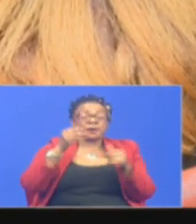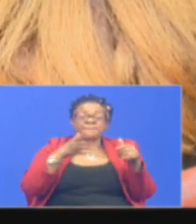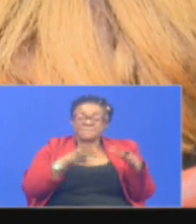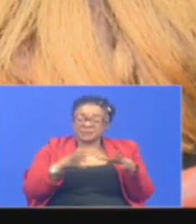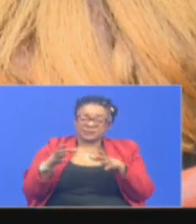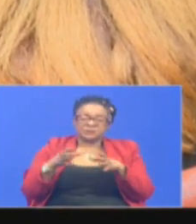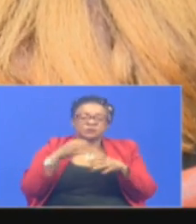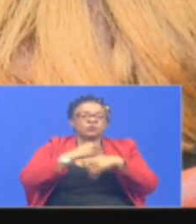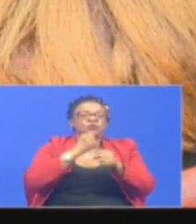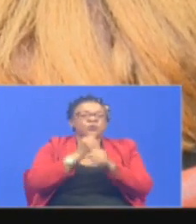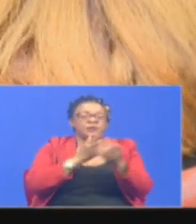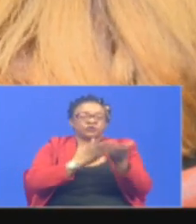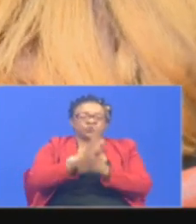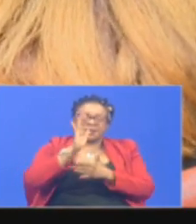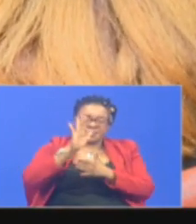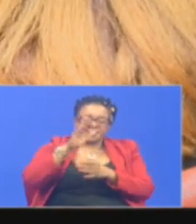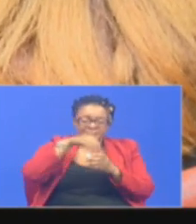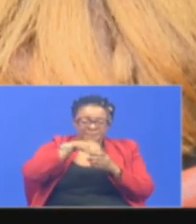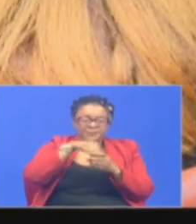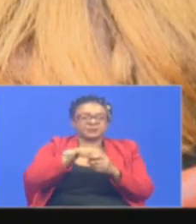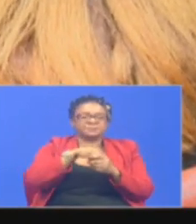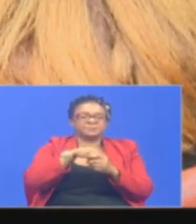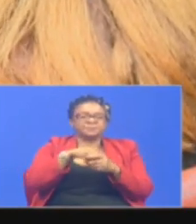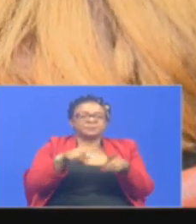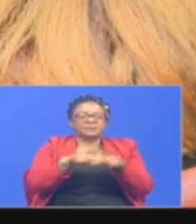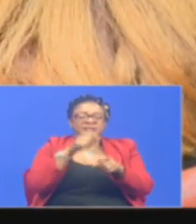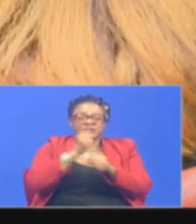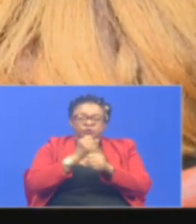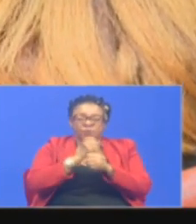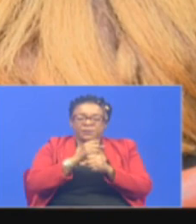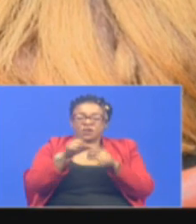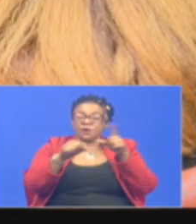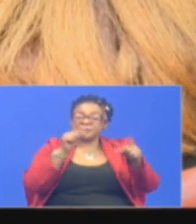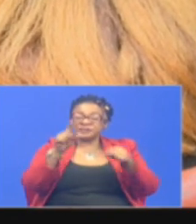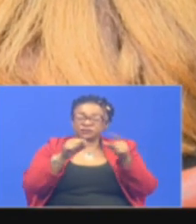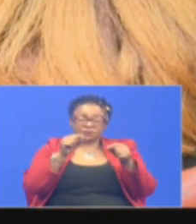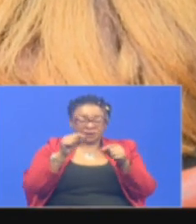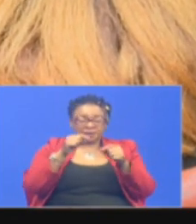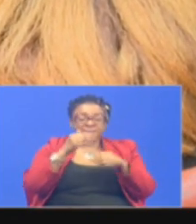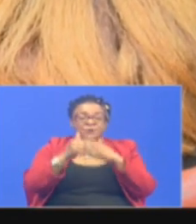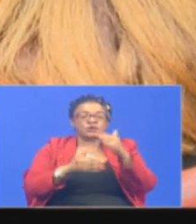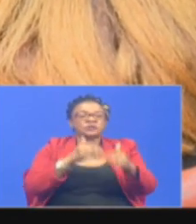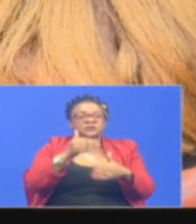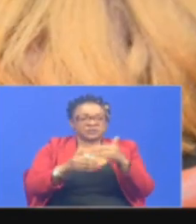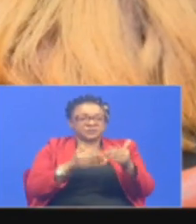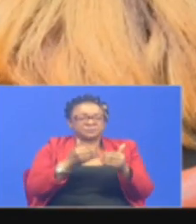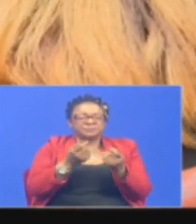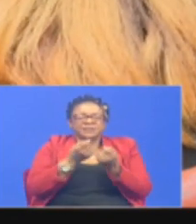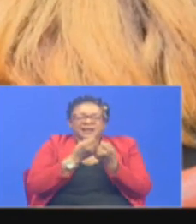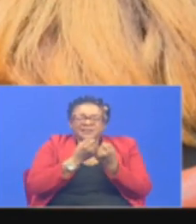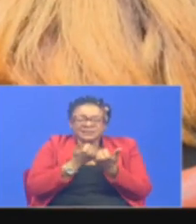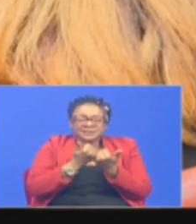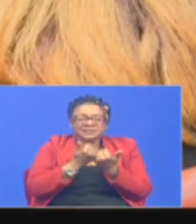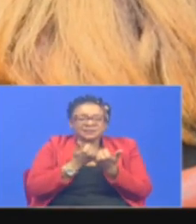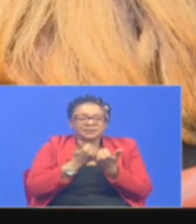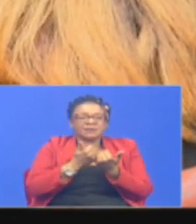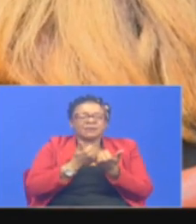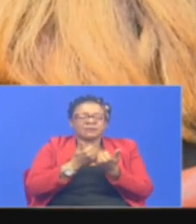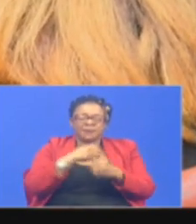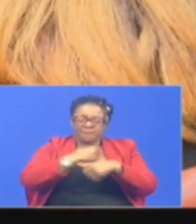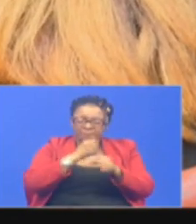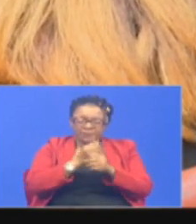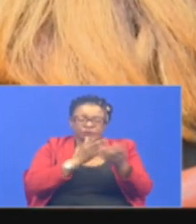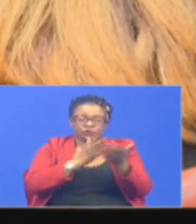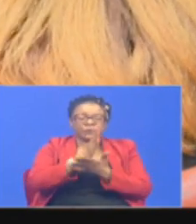ensure in their party primaries, as they do the nomination process for the elections, that at least they strive to ensure that at